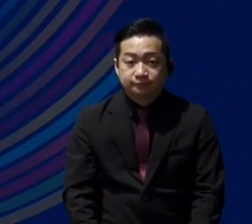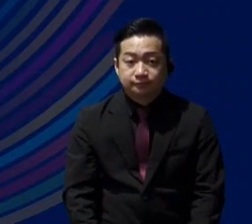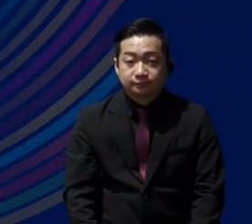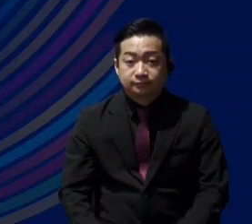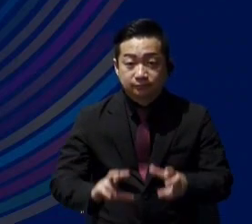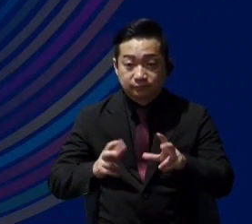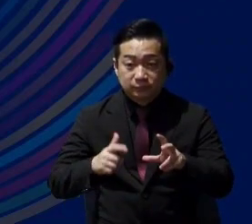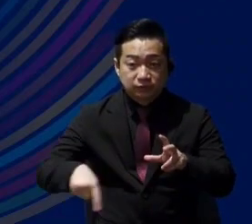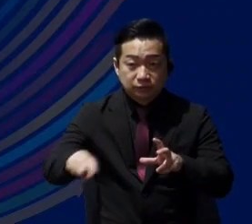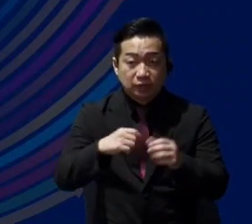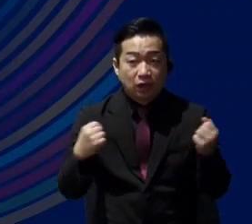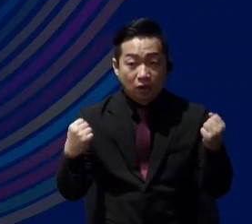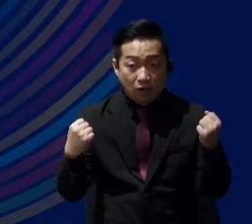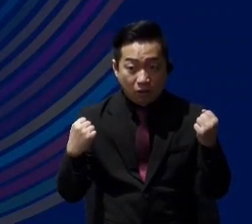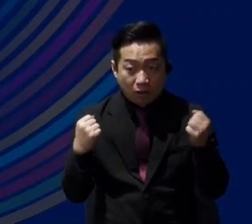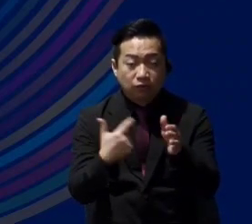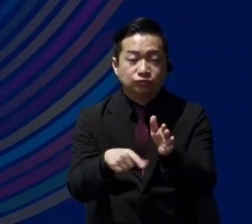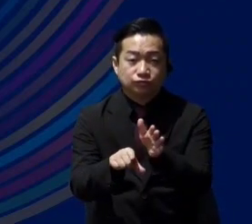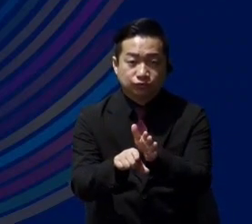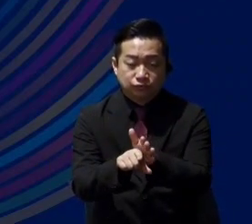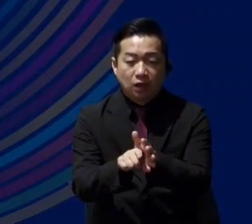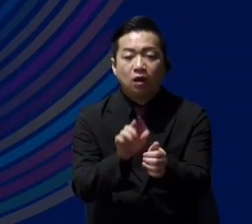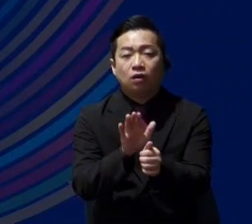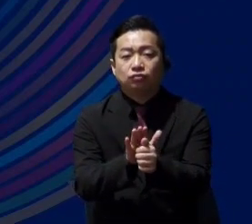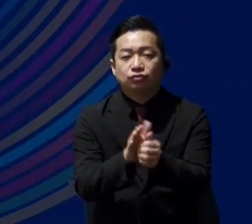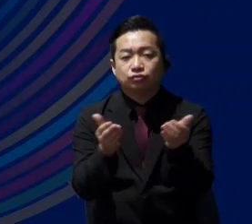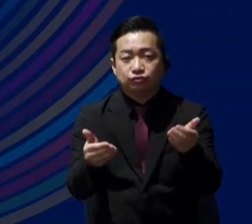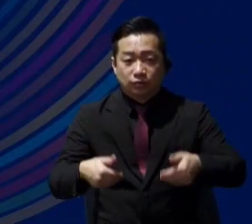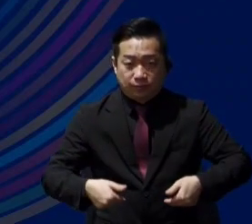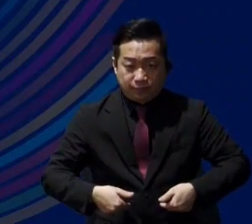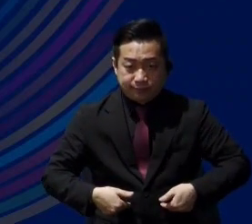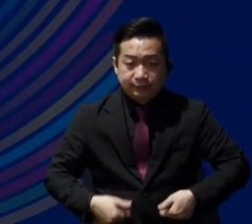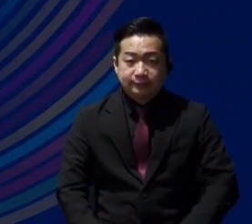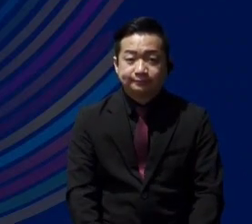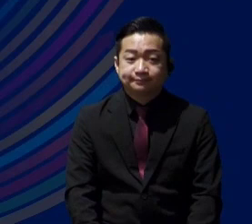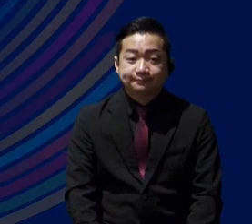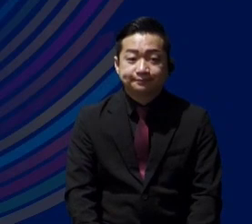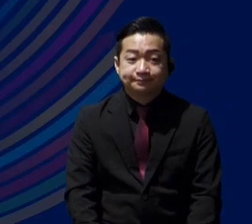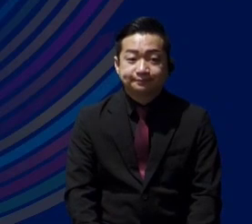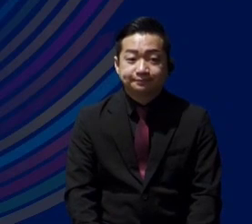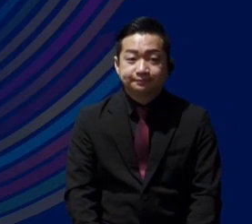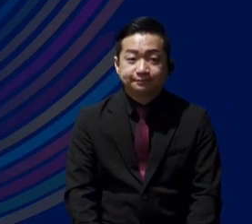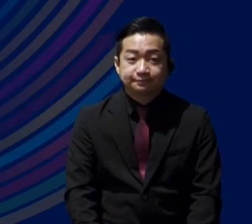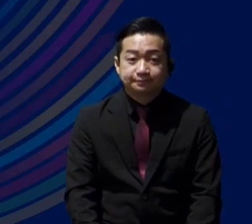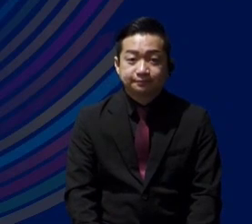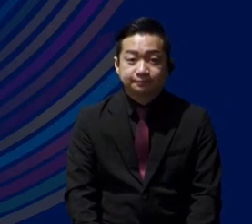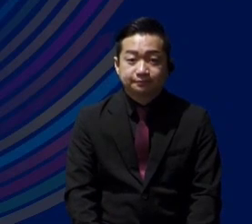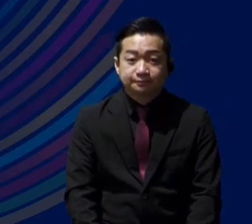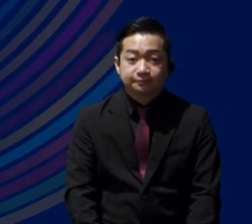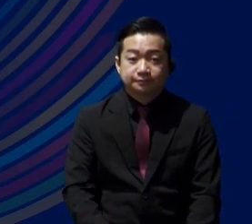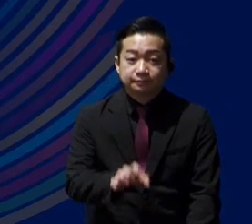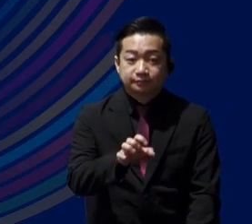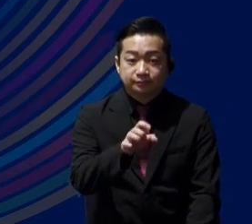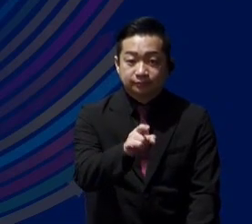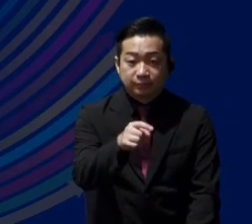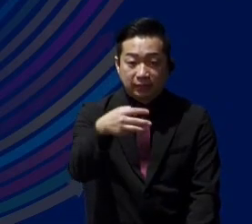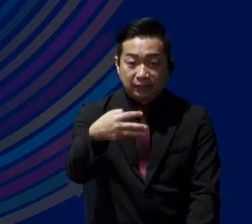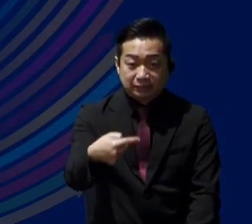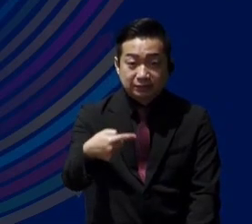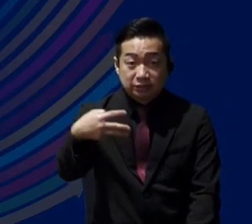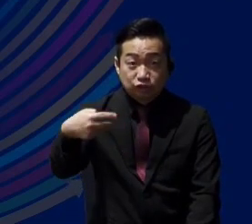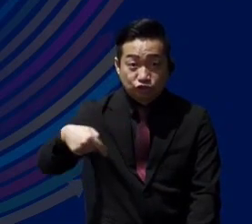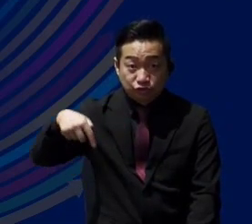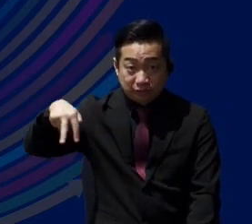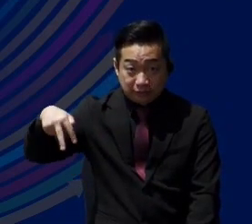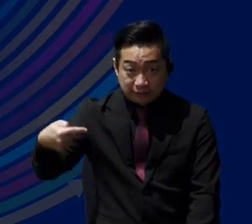humanity. I end with this quote from Tedros and colleagues. These are part of the COP28 outcomes. For the first